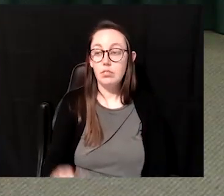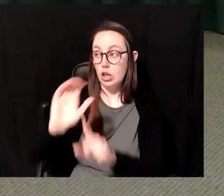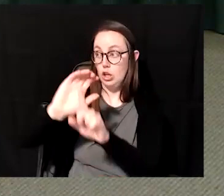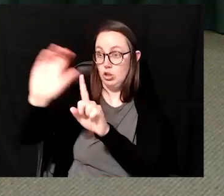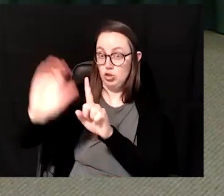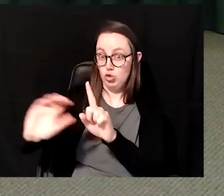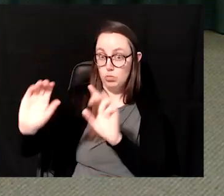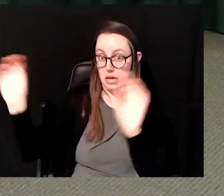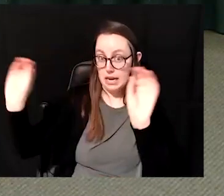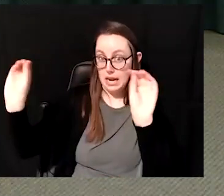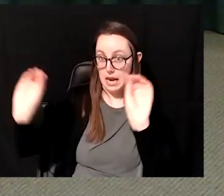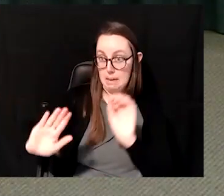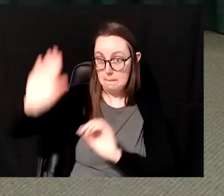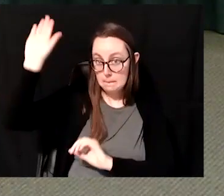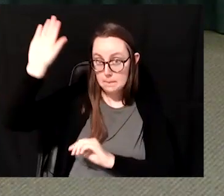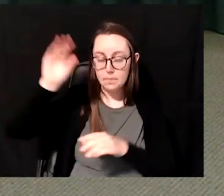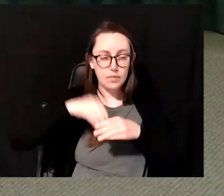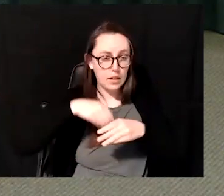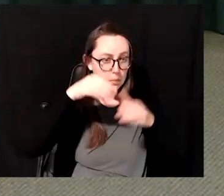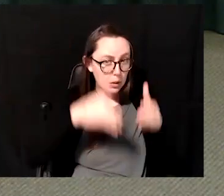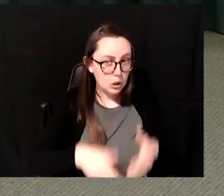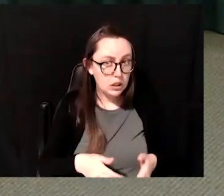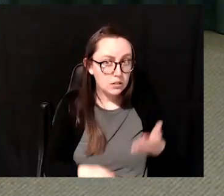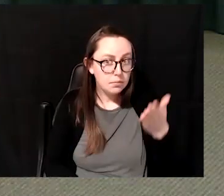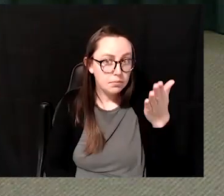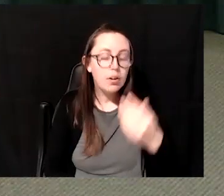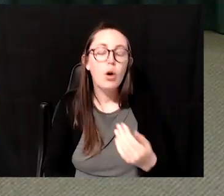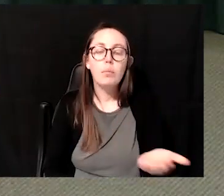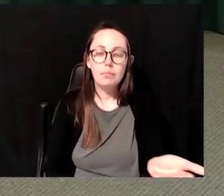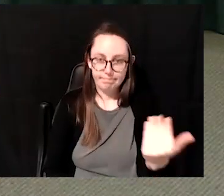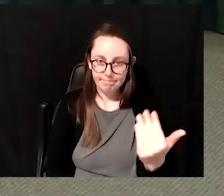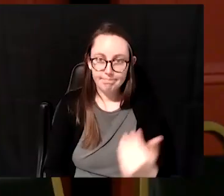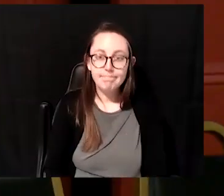uh anybody else in the room yep come on up